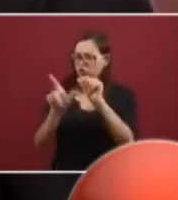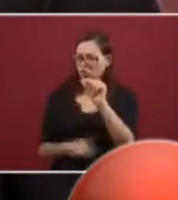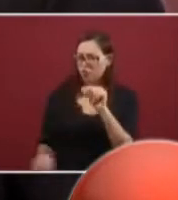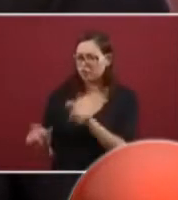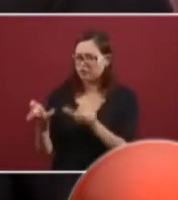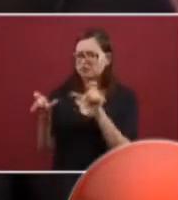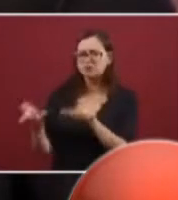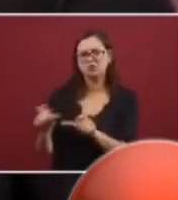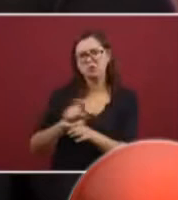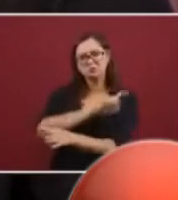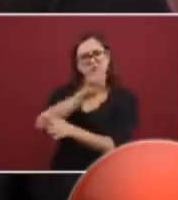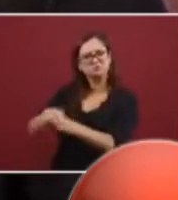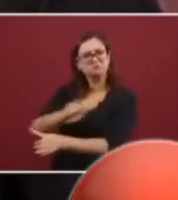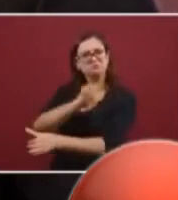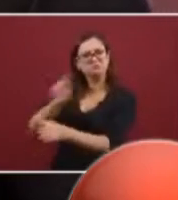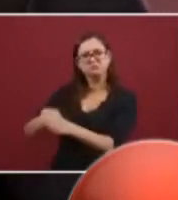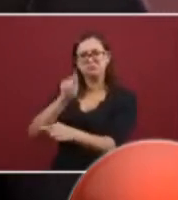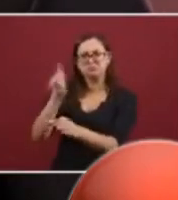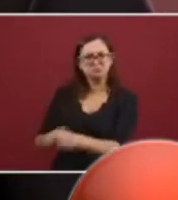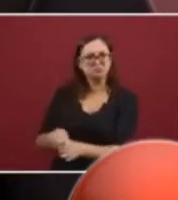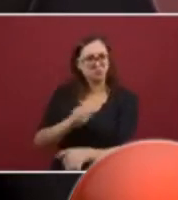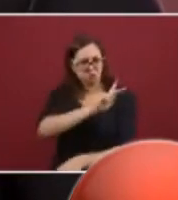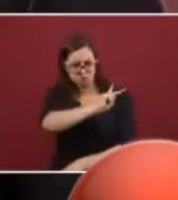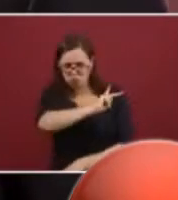They would all continue to have their jobs.